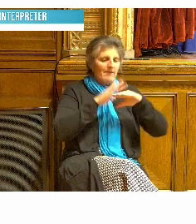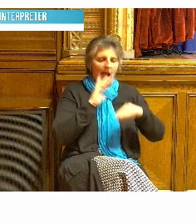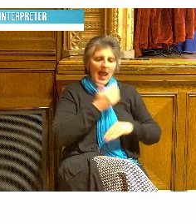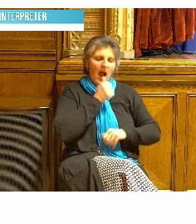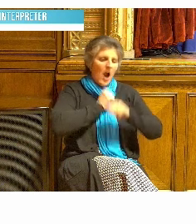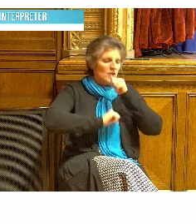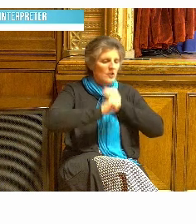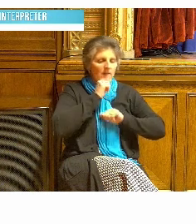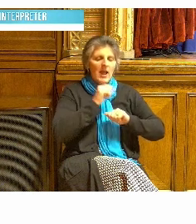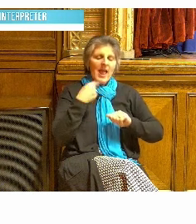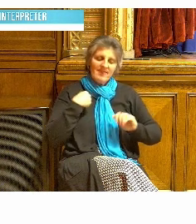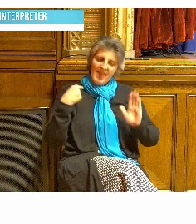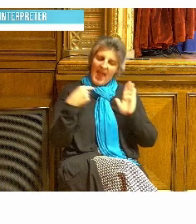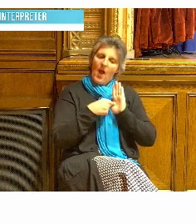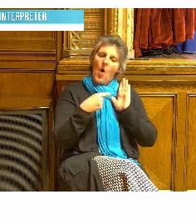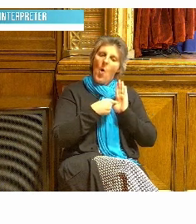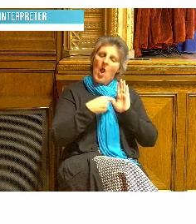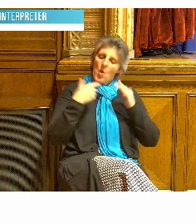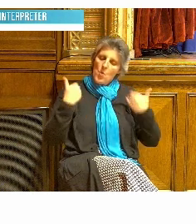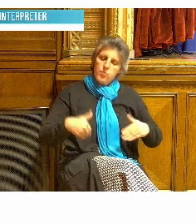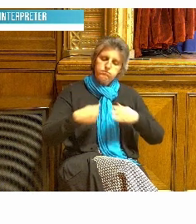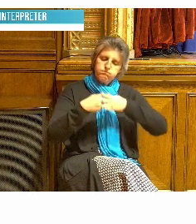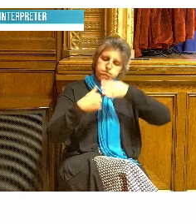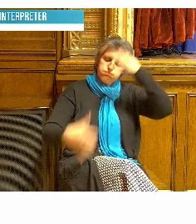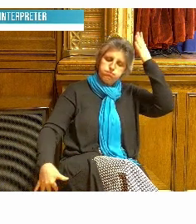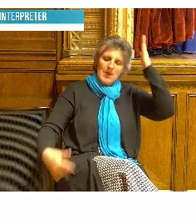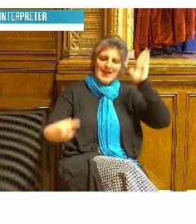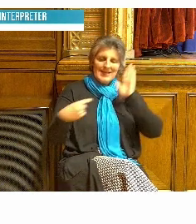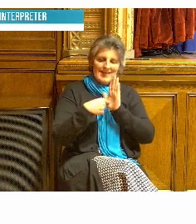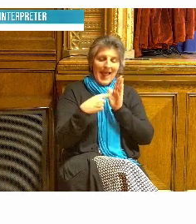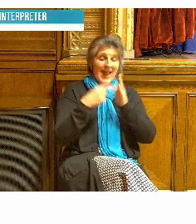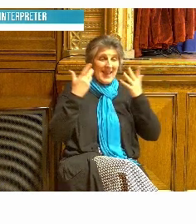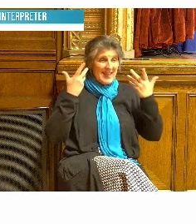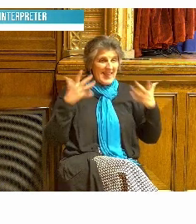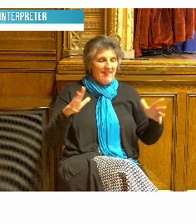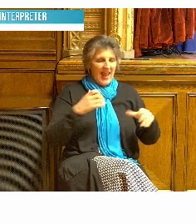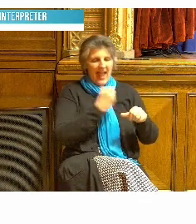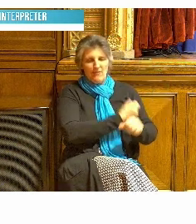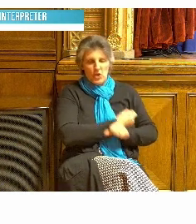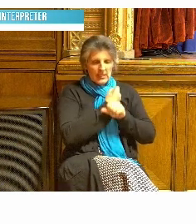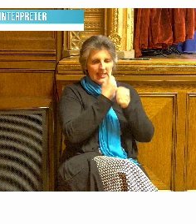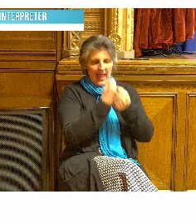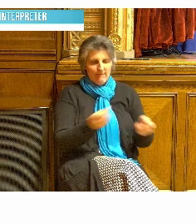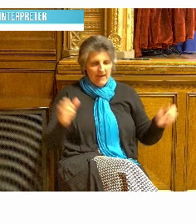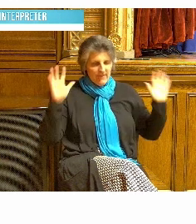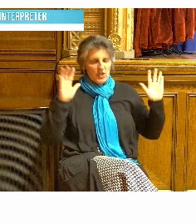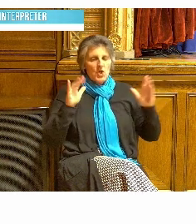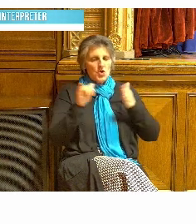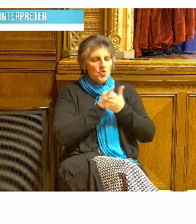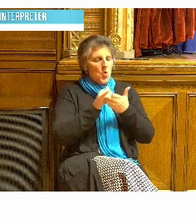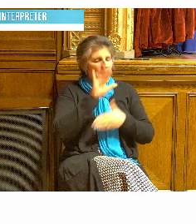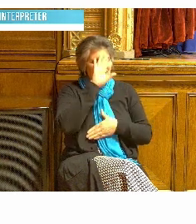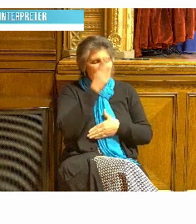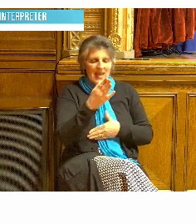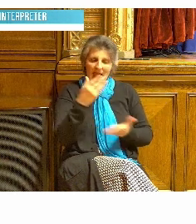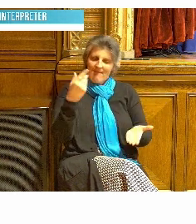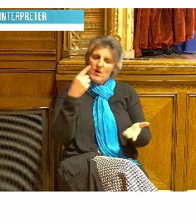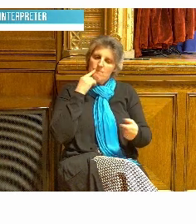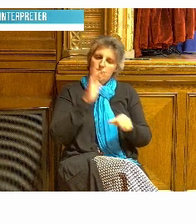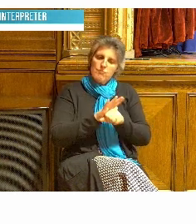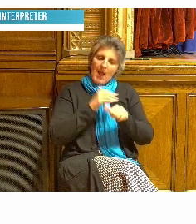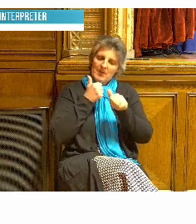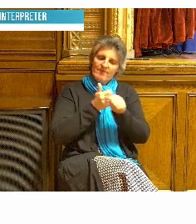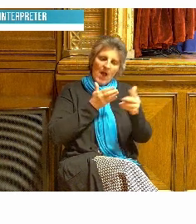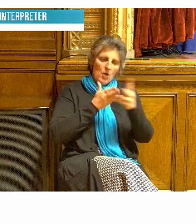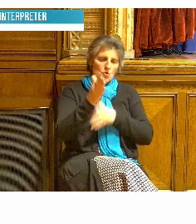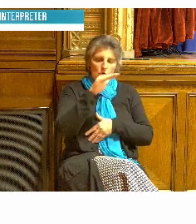suffering, and they owe a long overdue debt. Even after slavery officially ended, New York never made good on its promises to